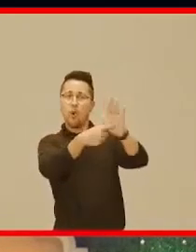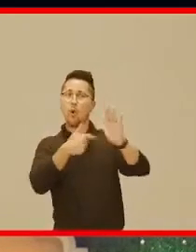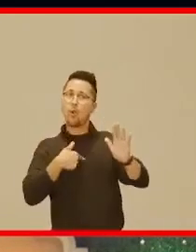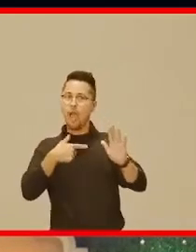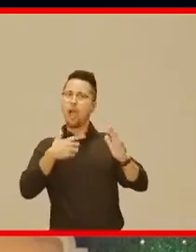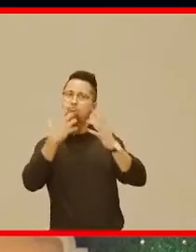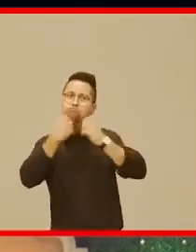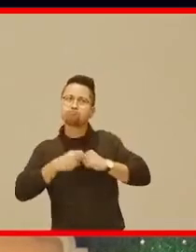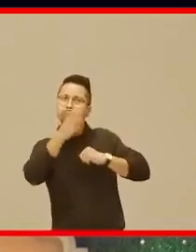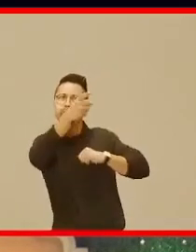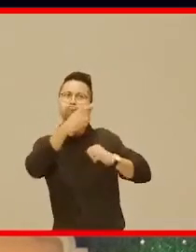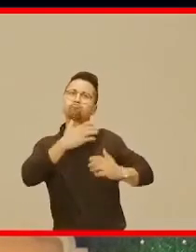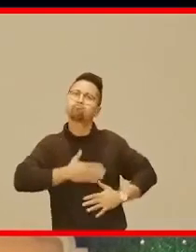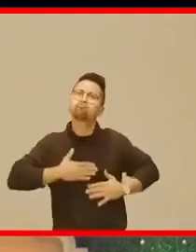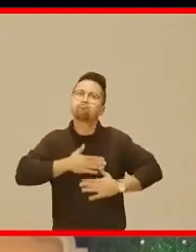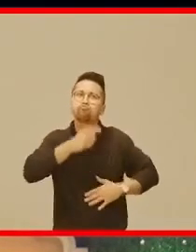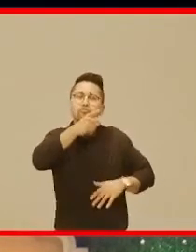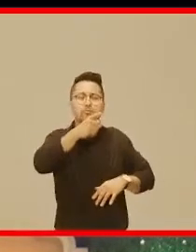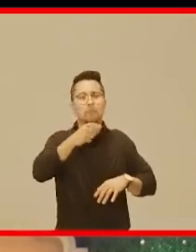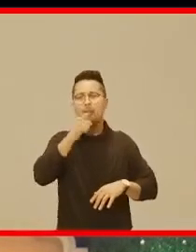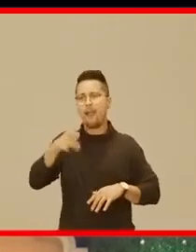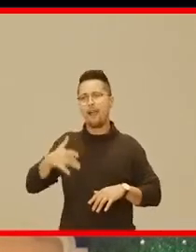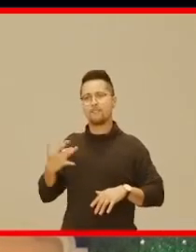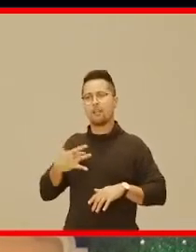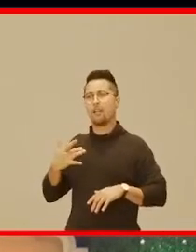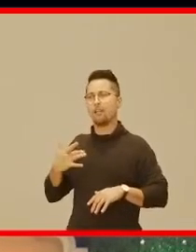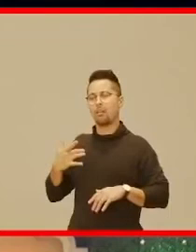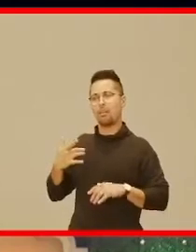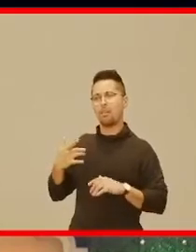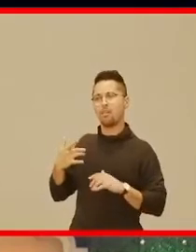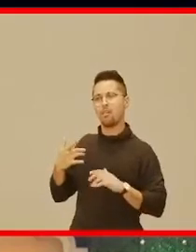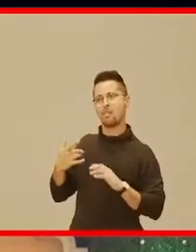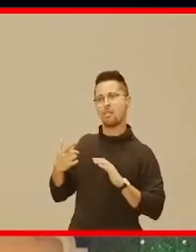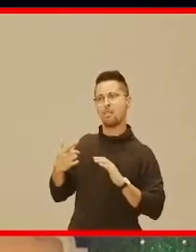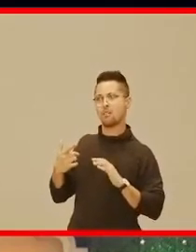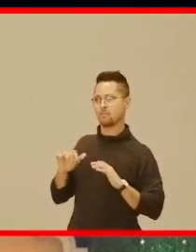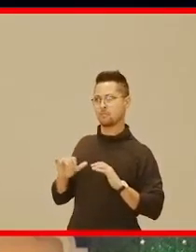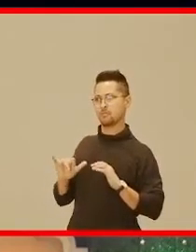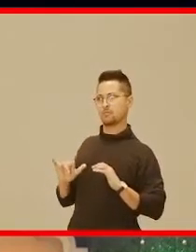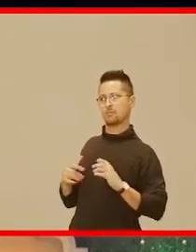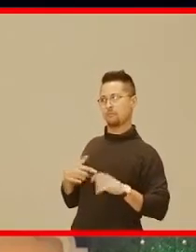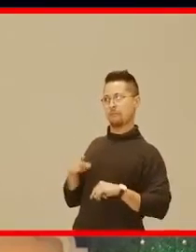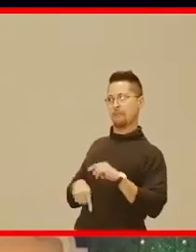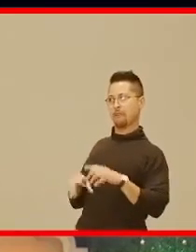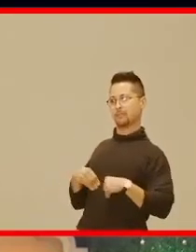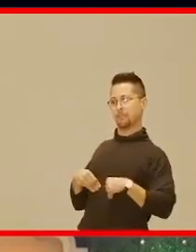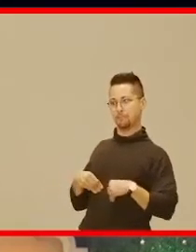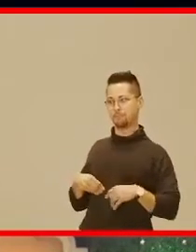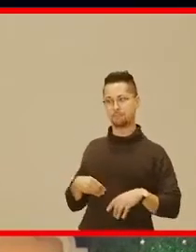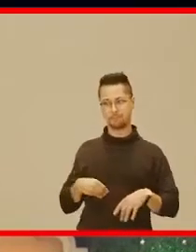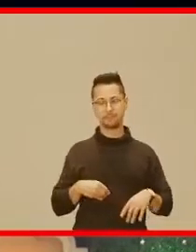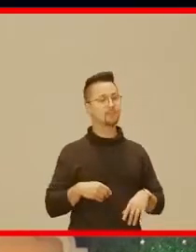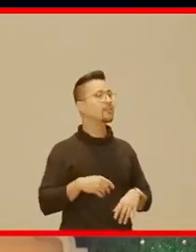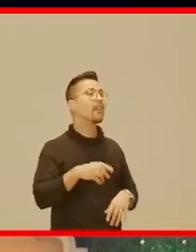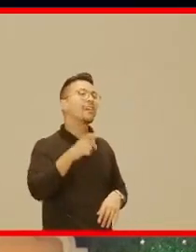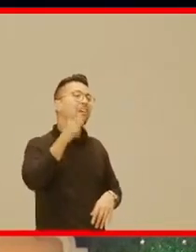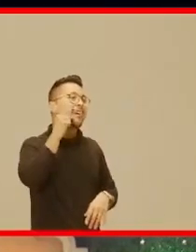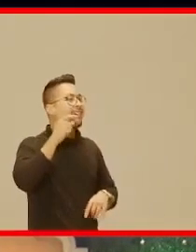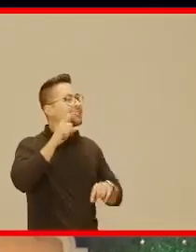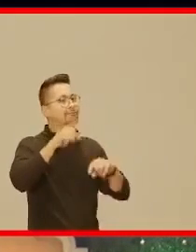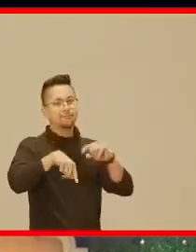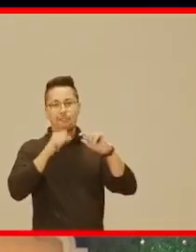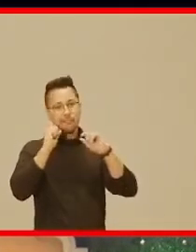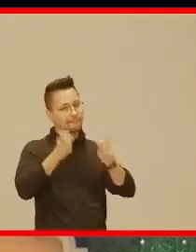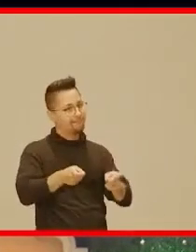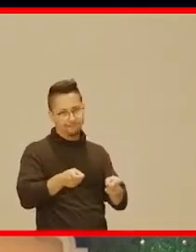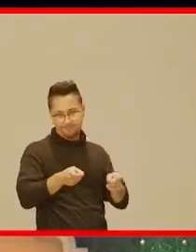an unacceptable Sure. way? So there is a gift ban. Yeah, don't give gifts. I mean, that's really, I mean, I think it's like